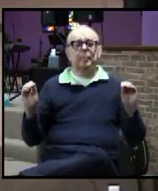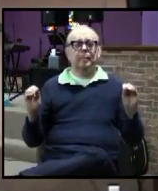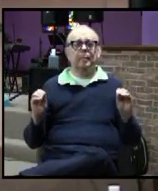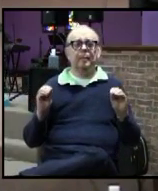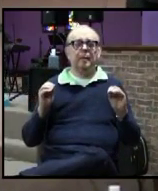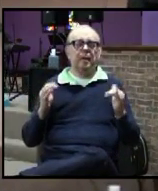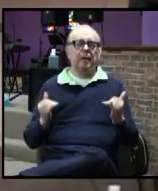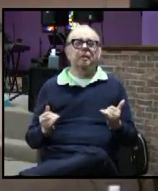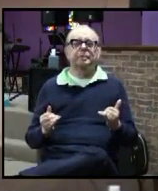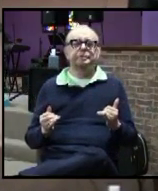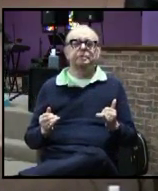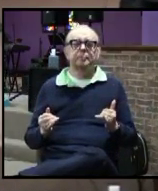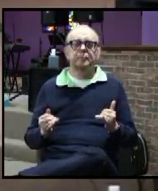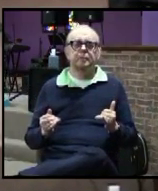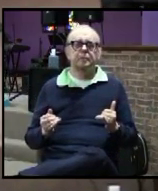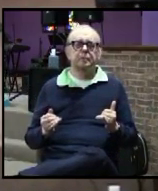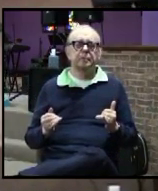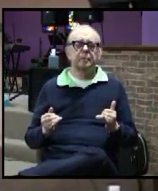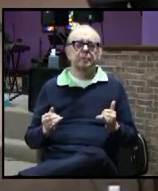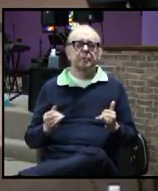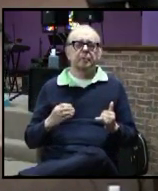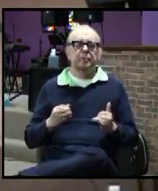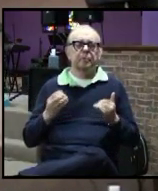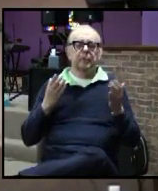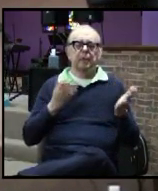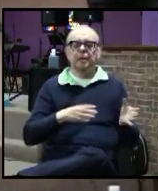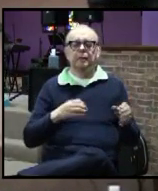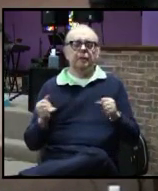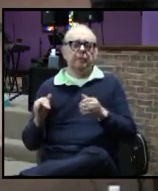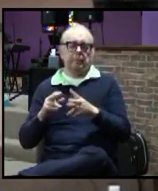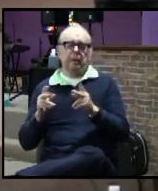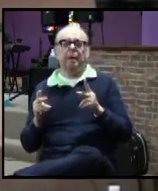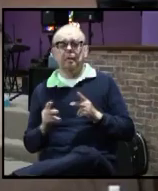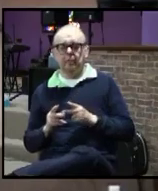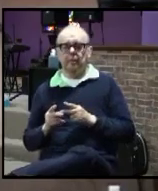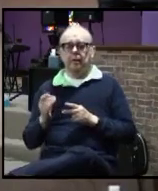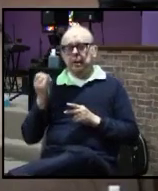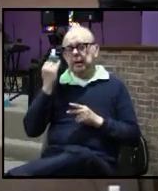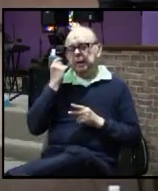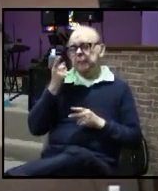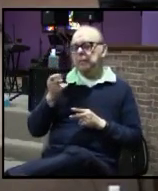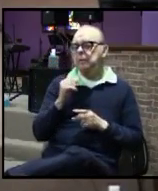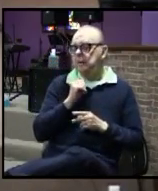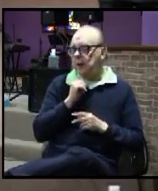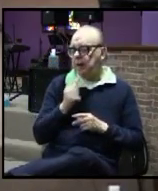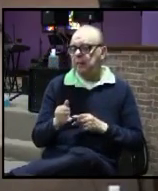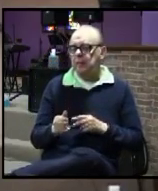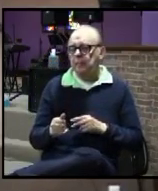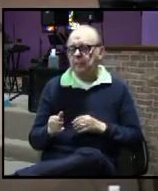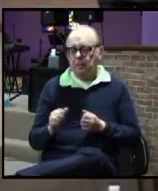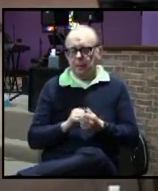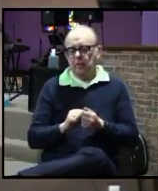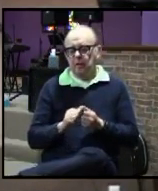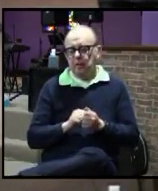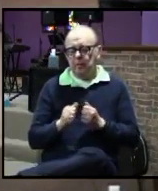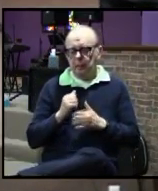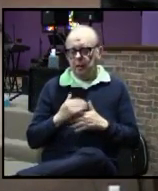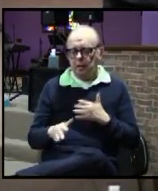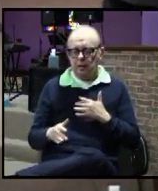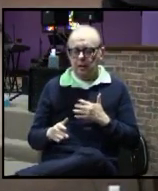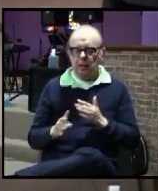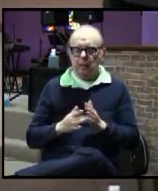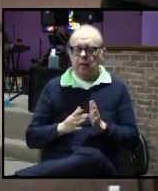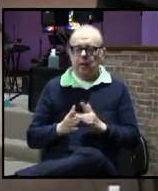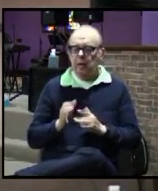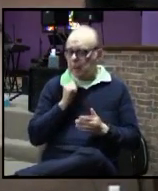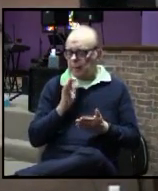You can do nothing today and leave out of this place. And if you're not washed in the blood